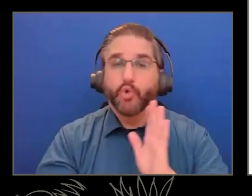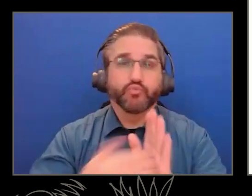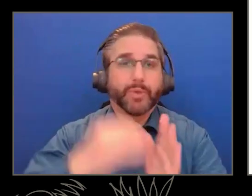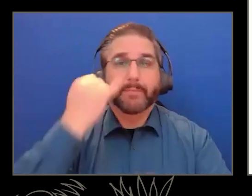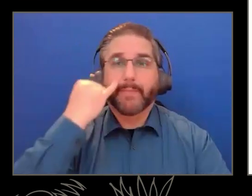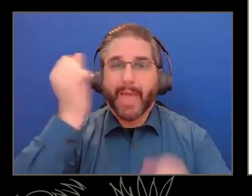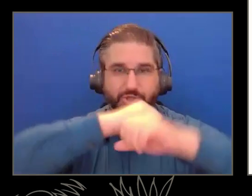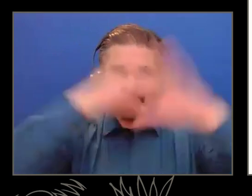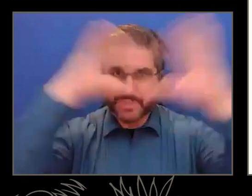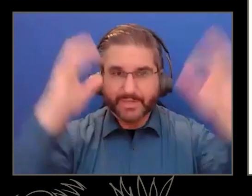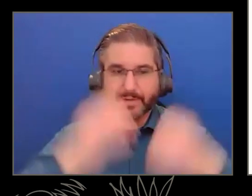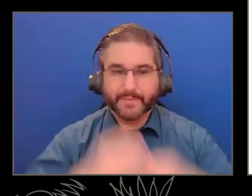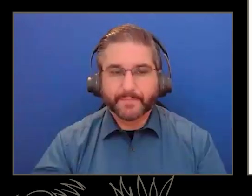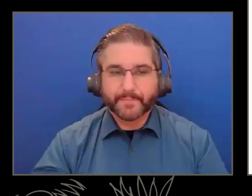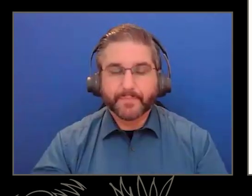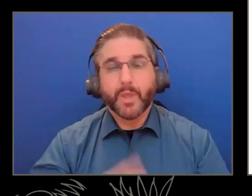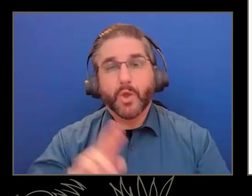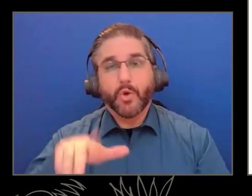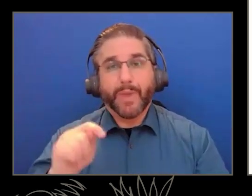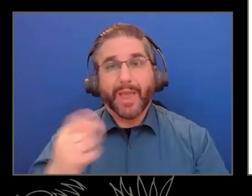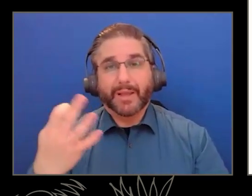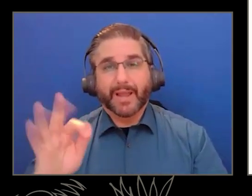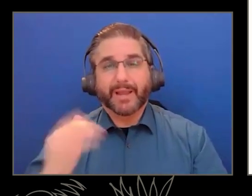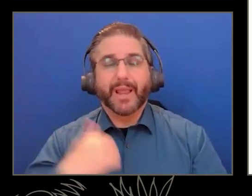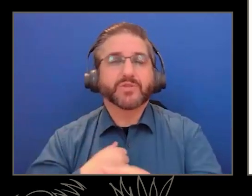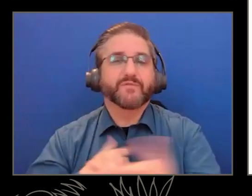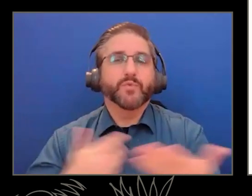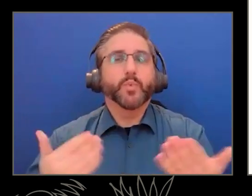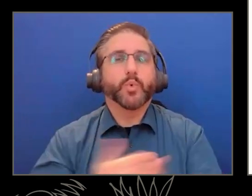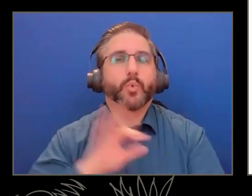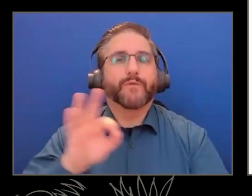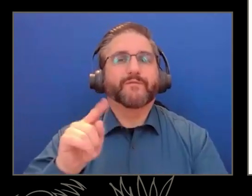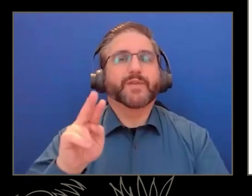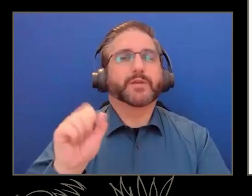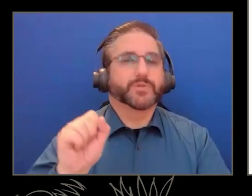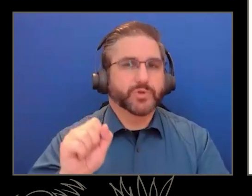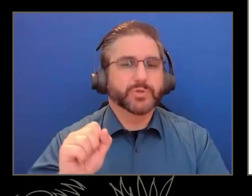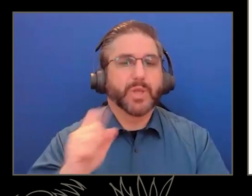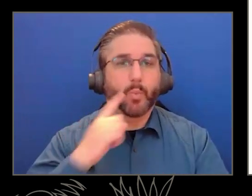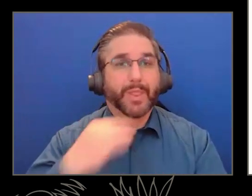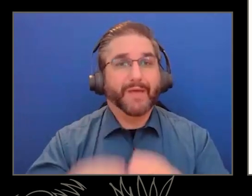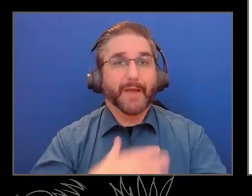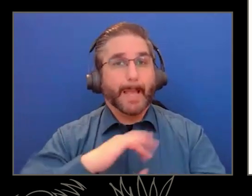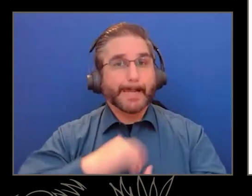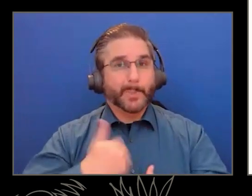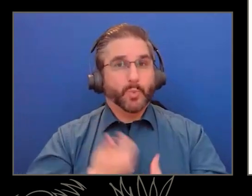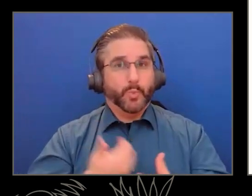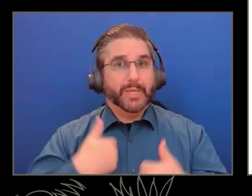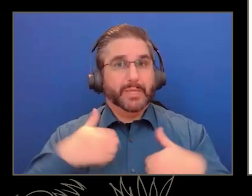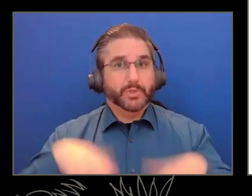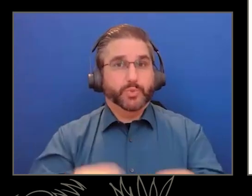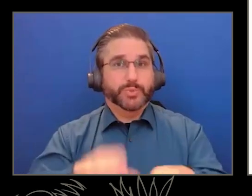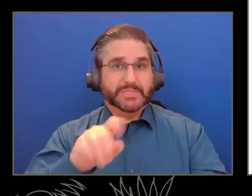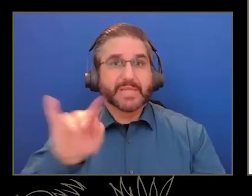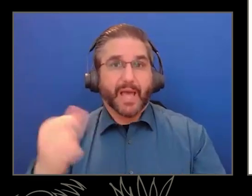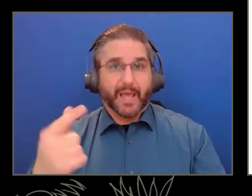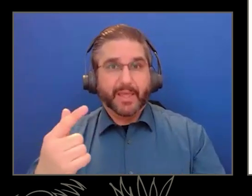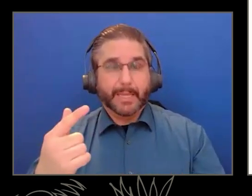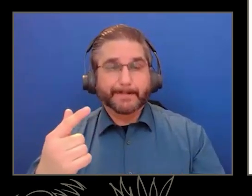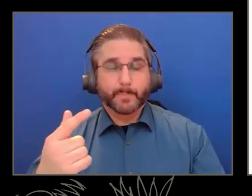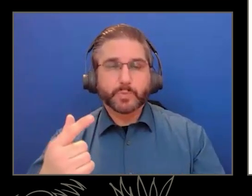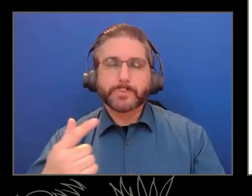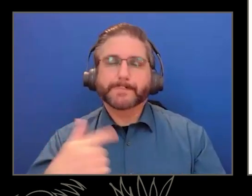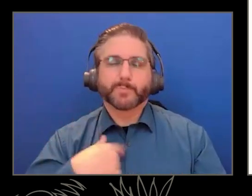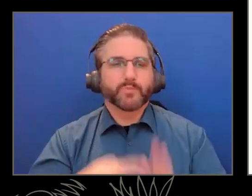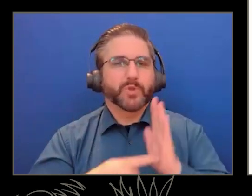19 introduced a couple of different new features that are going to affect how we style things moving forward, and I just want to talk about a couple of them